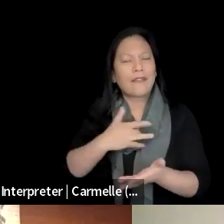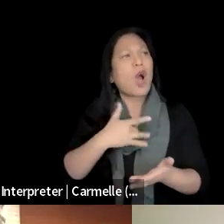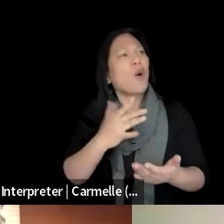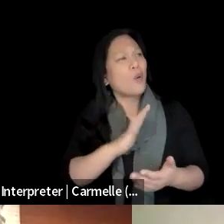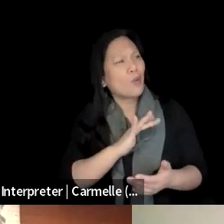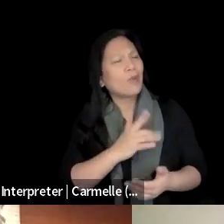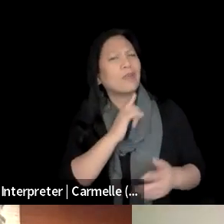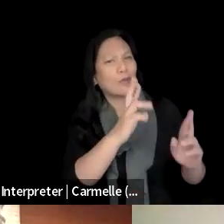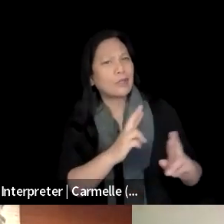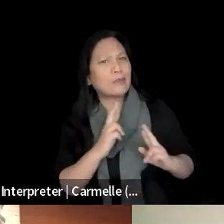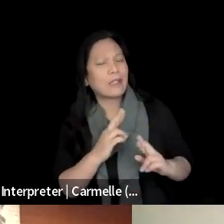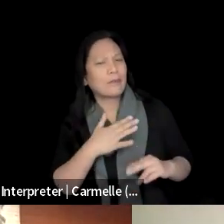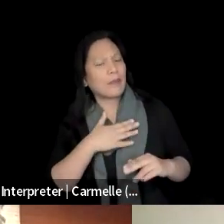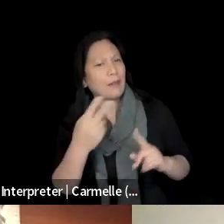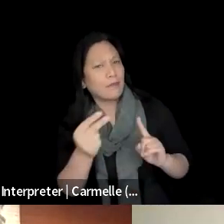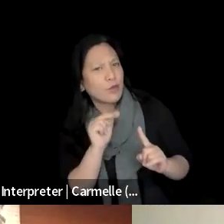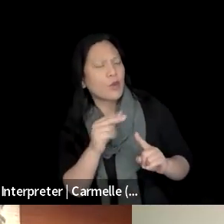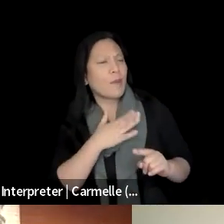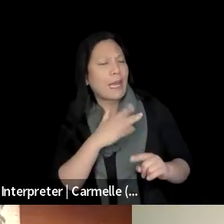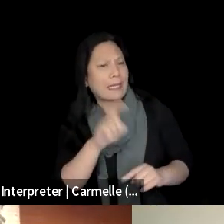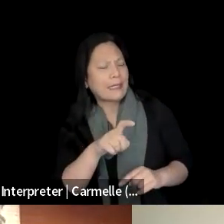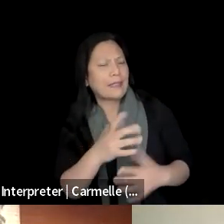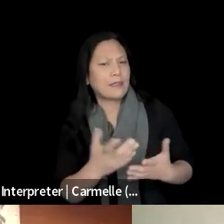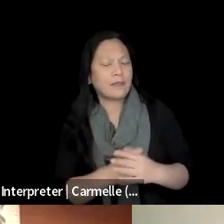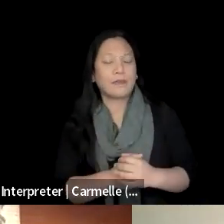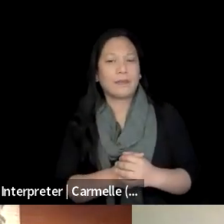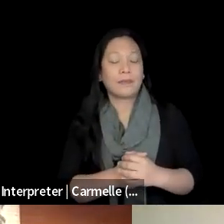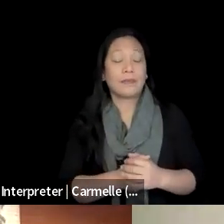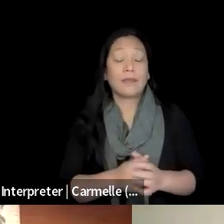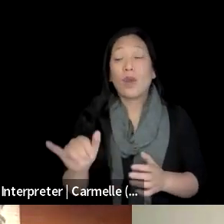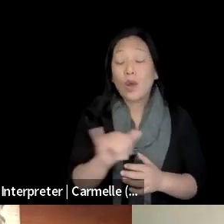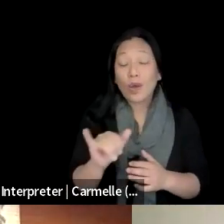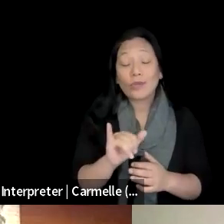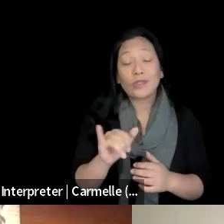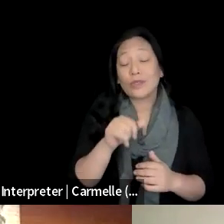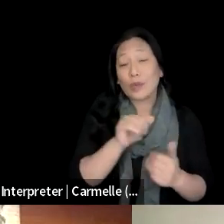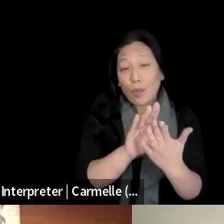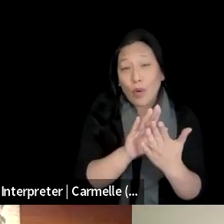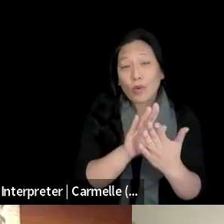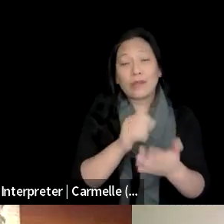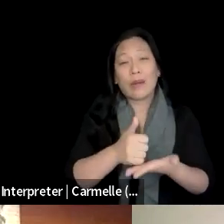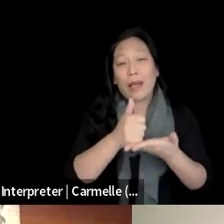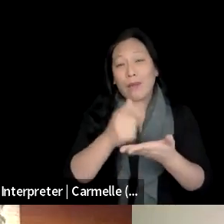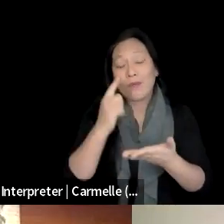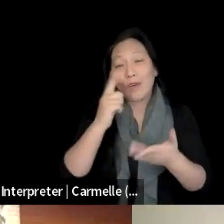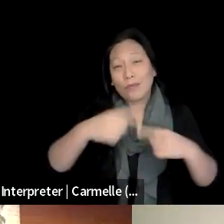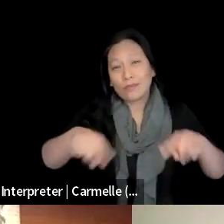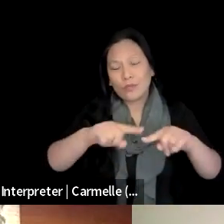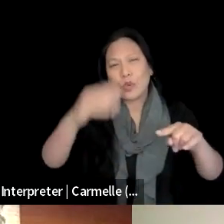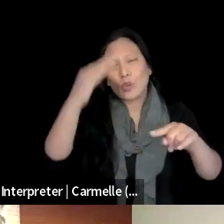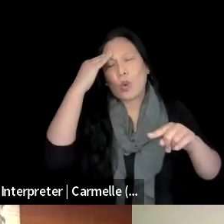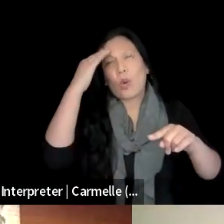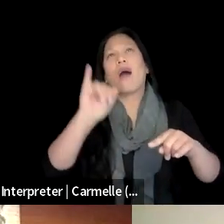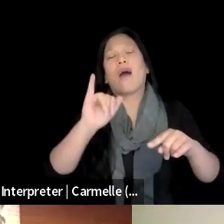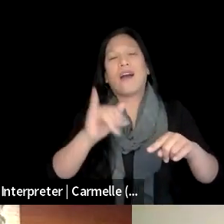what I also find that it can help with, even for the skeptical, is it's an opportunity for everyone's voice to be heard.